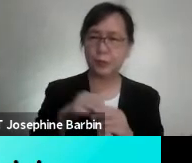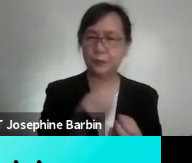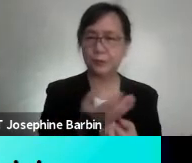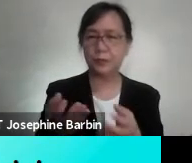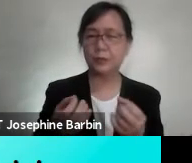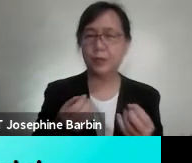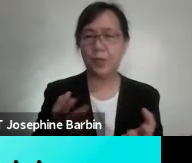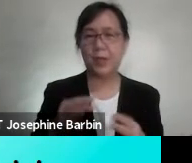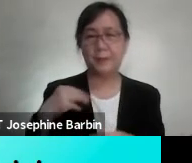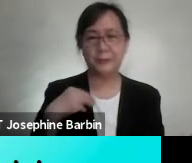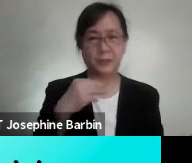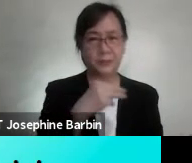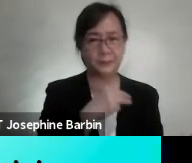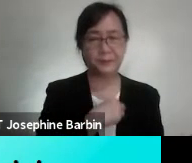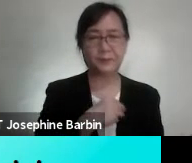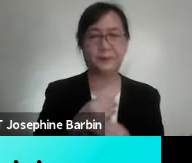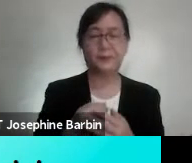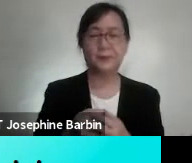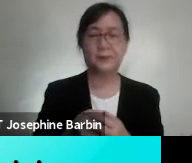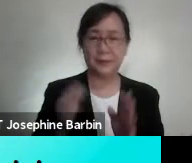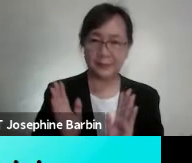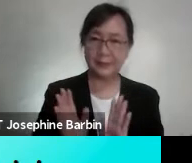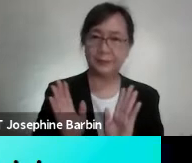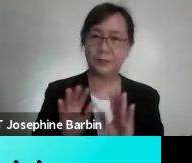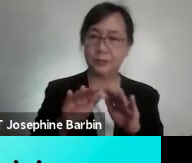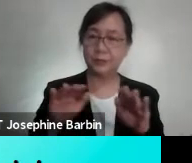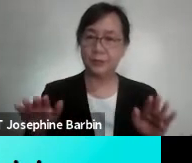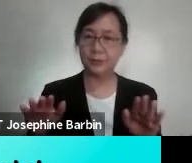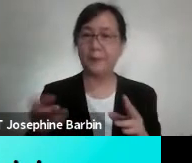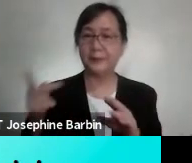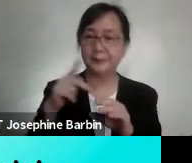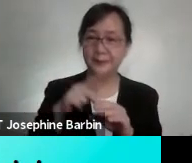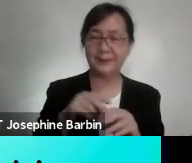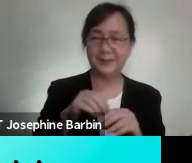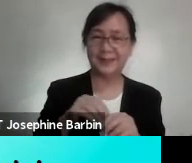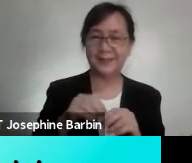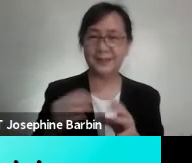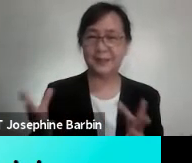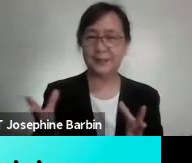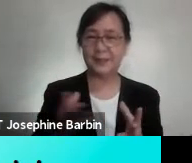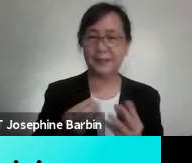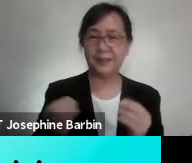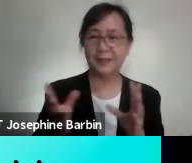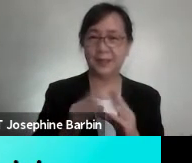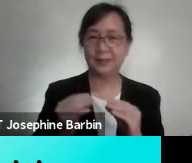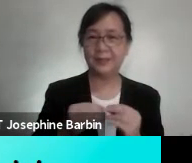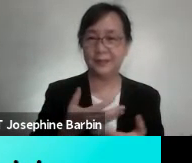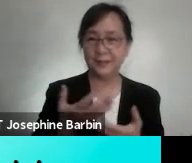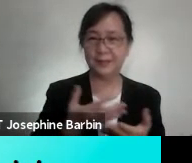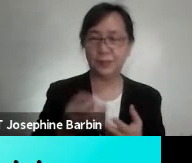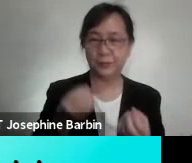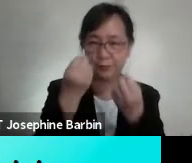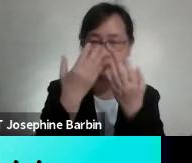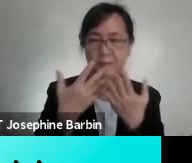their membership to enabling children to participate in this consultation to inform the General